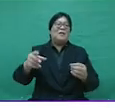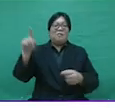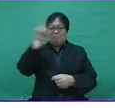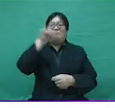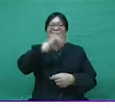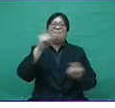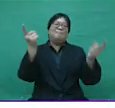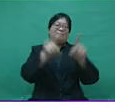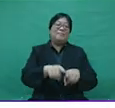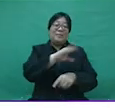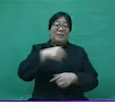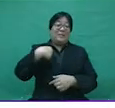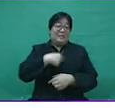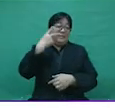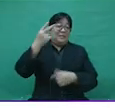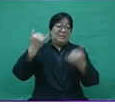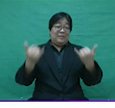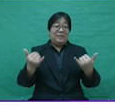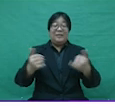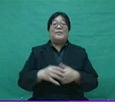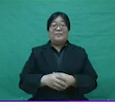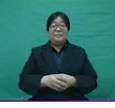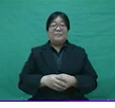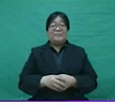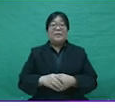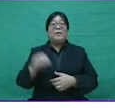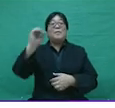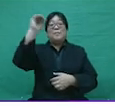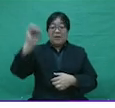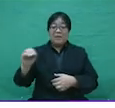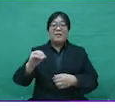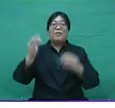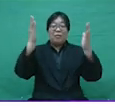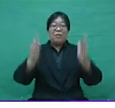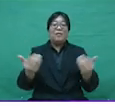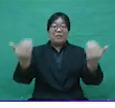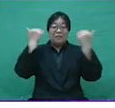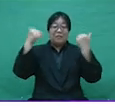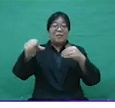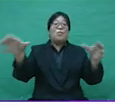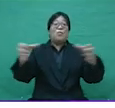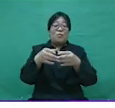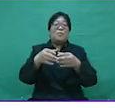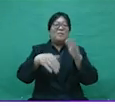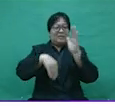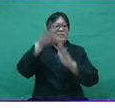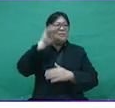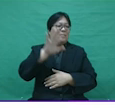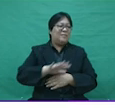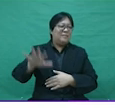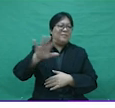are suffering the most. And we see now that the percentage of unemployed in that group is more